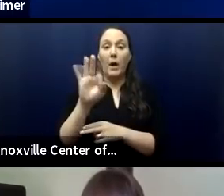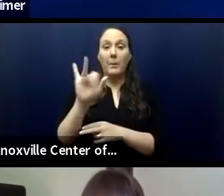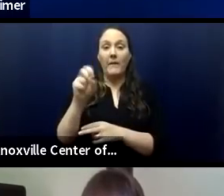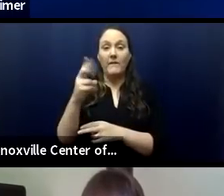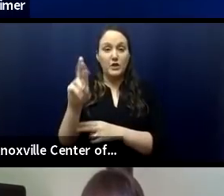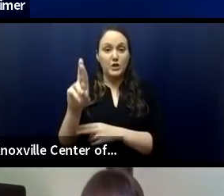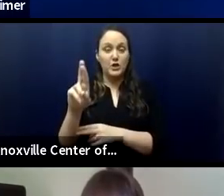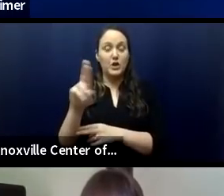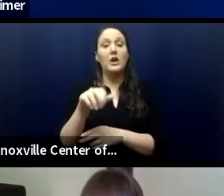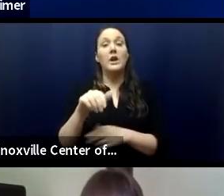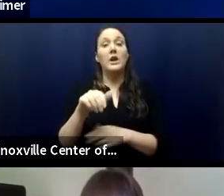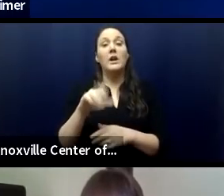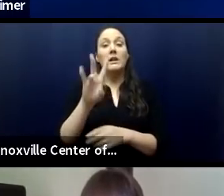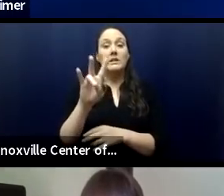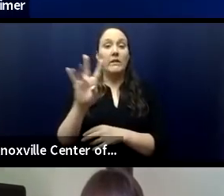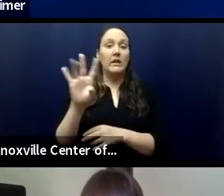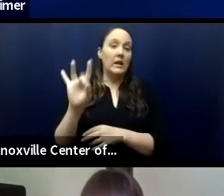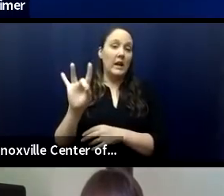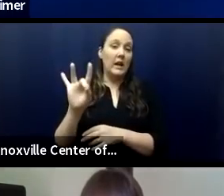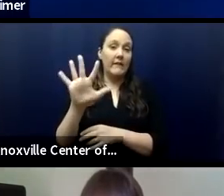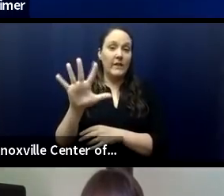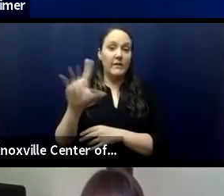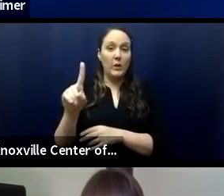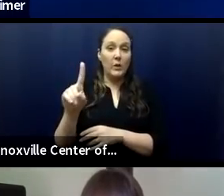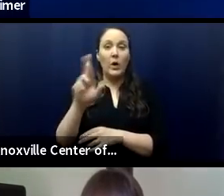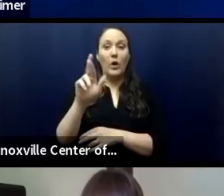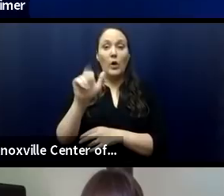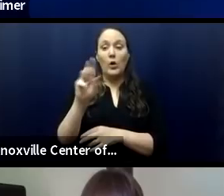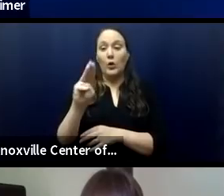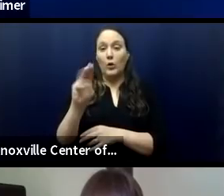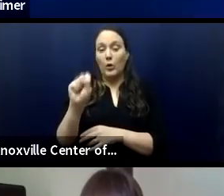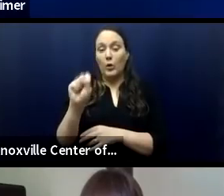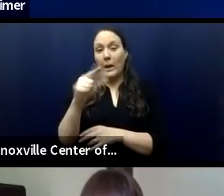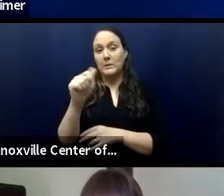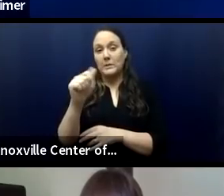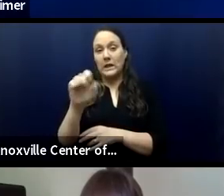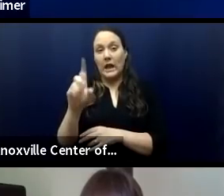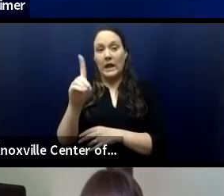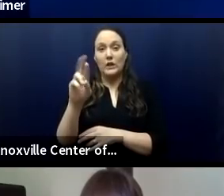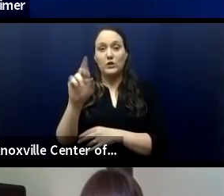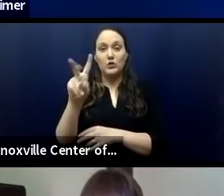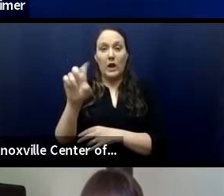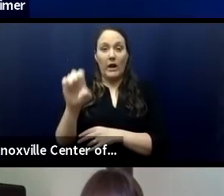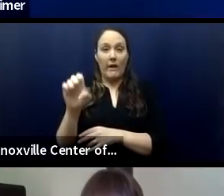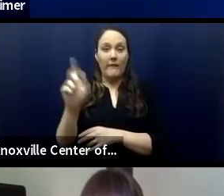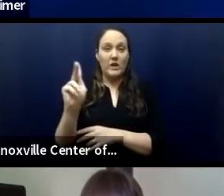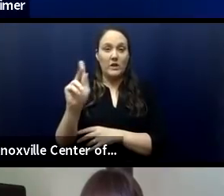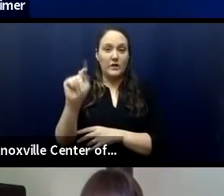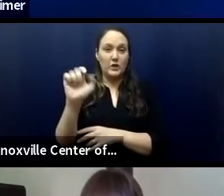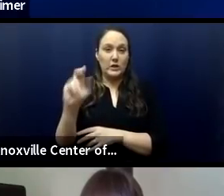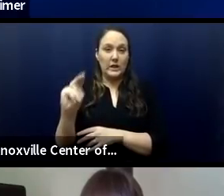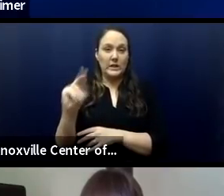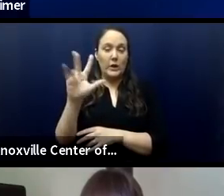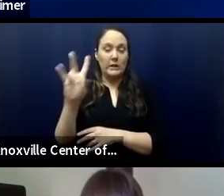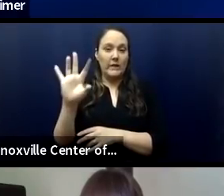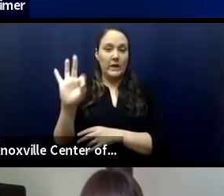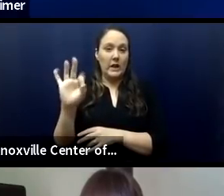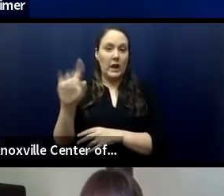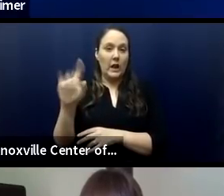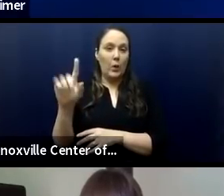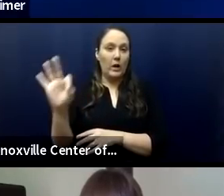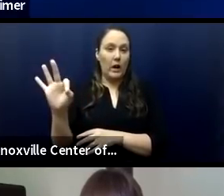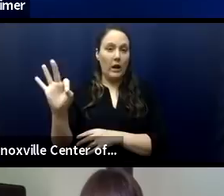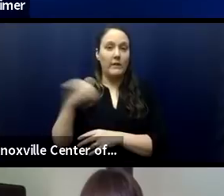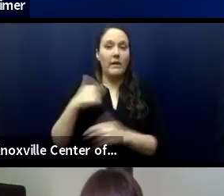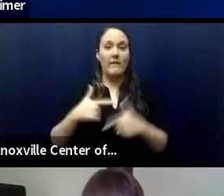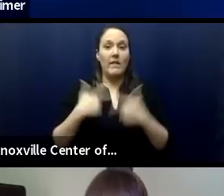is 7851 Ramsgate Drive, Knoxville, Tennessee, 37919. I've been a resident